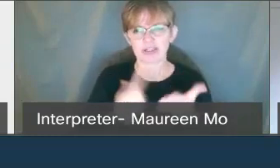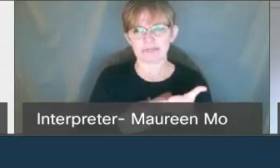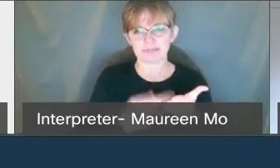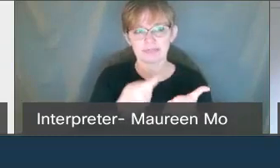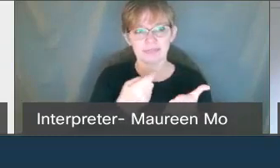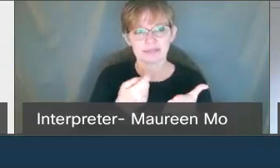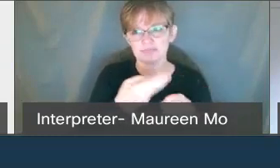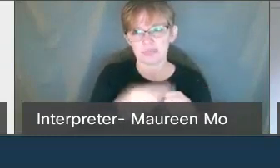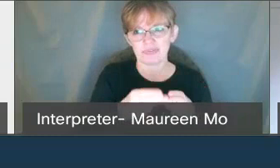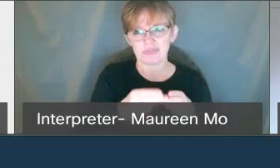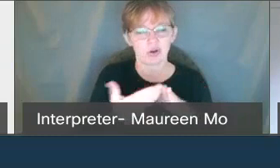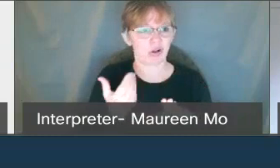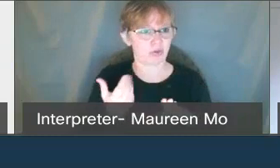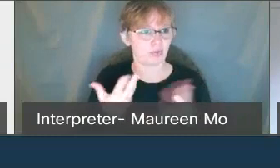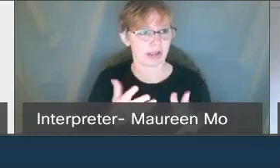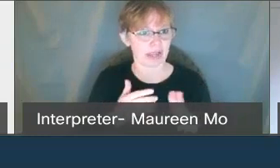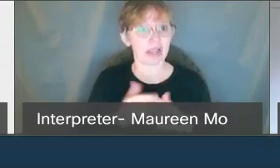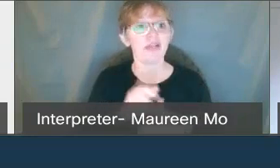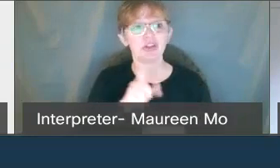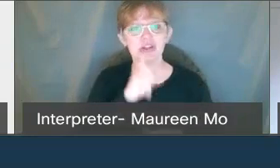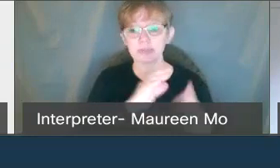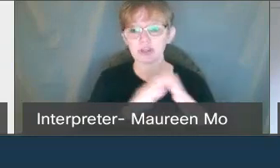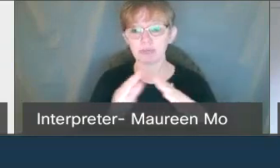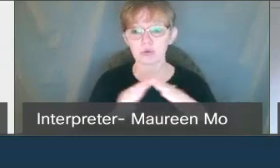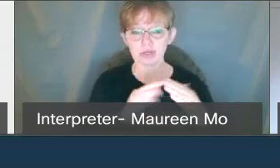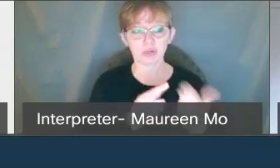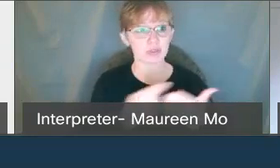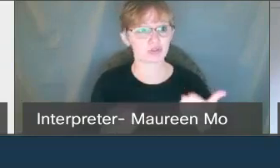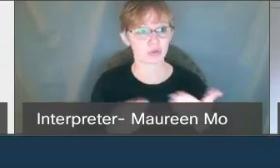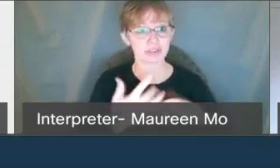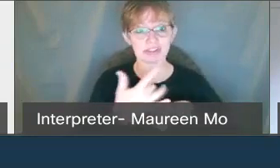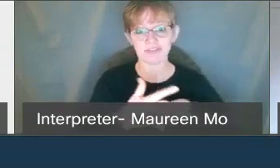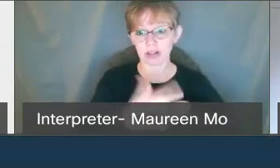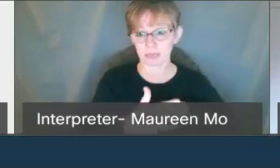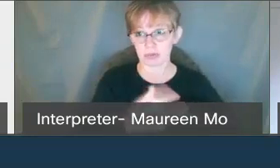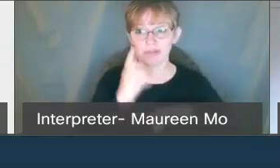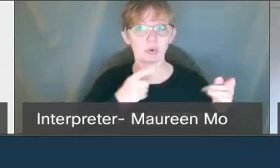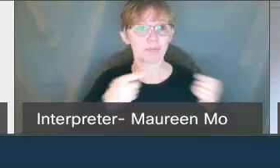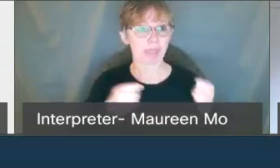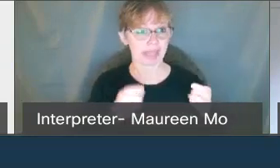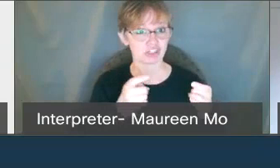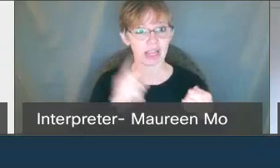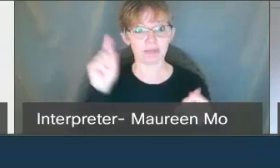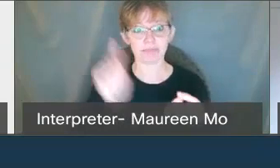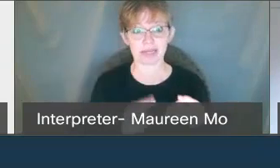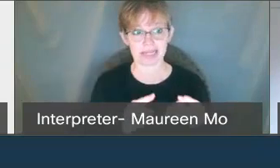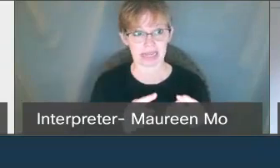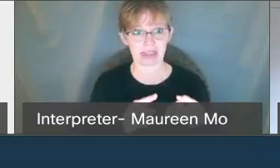the idea that there need to be community resources available to manage and mitigate an identified